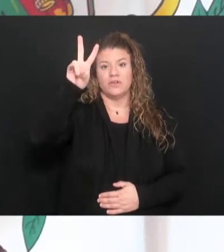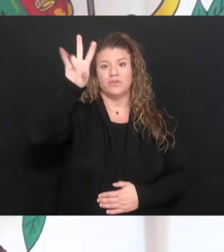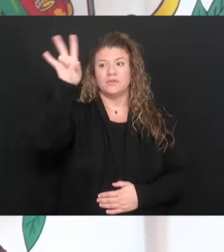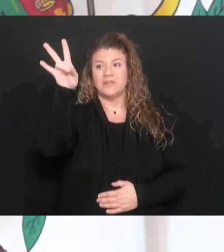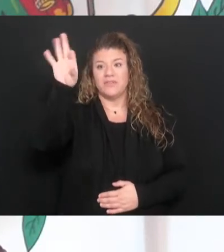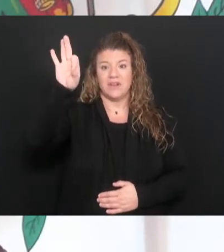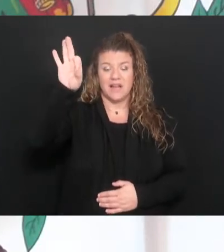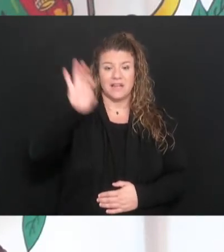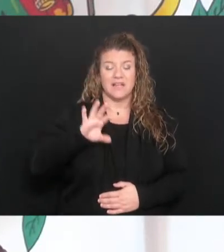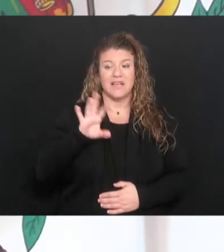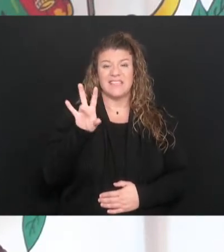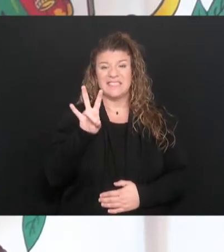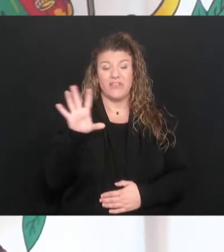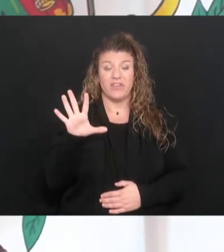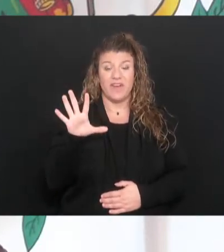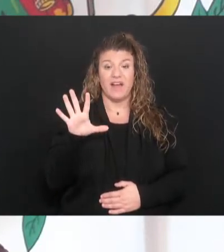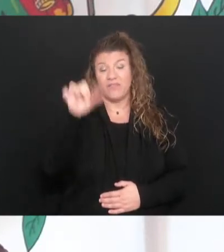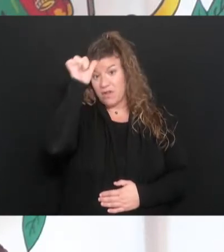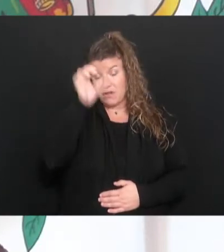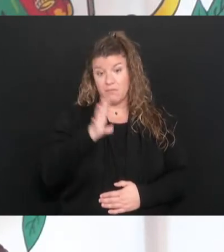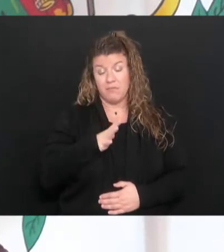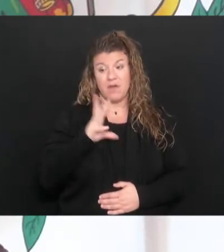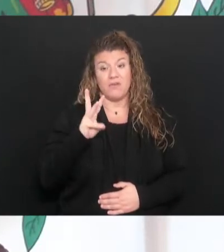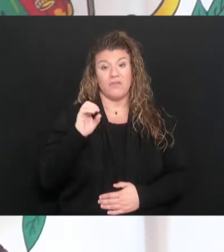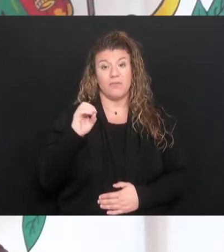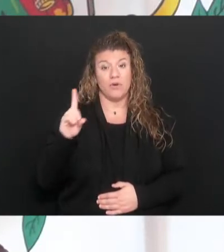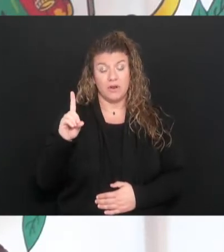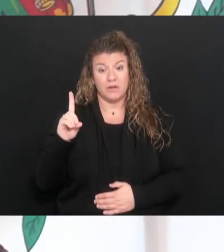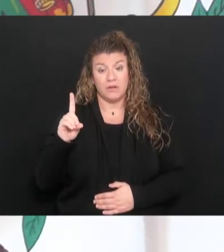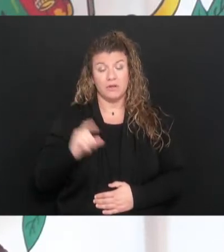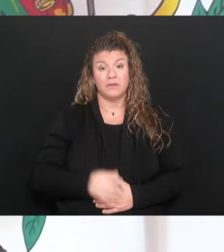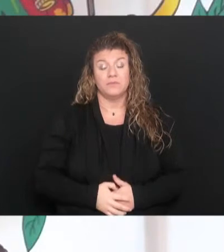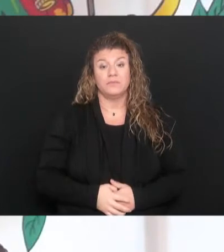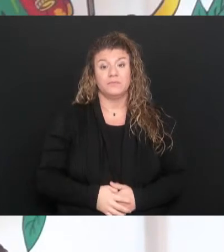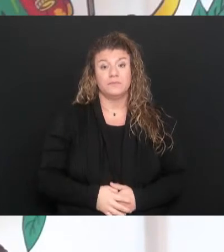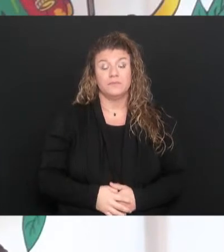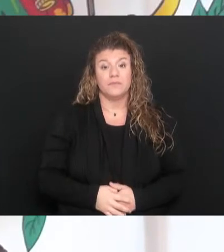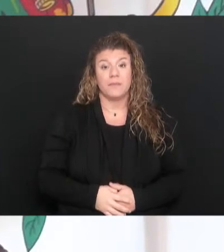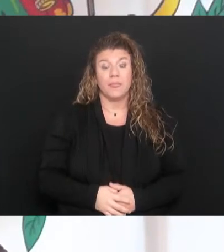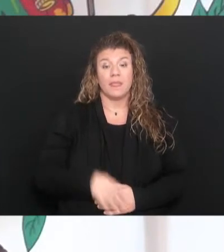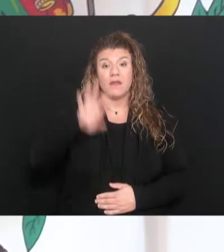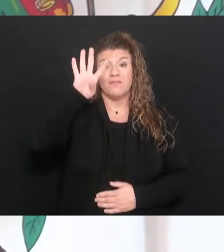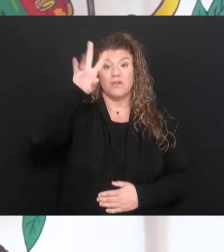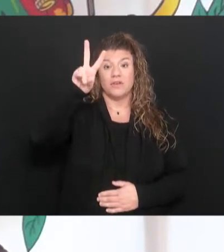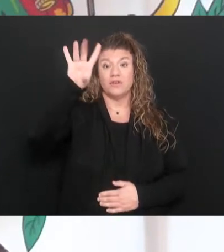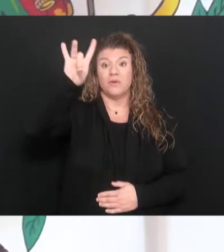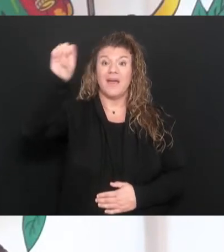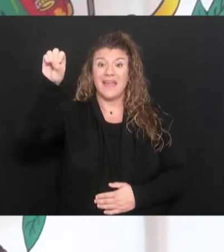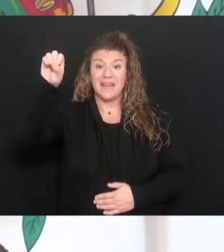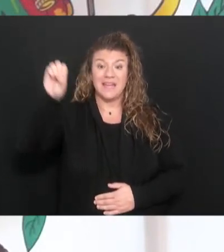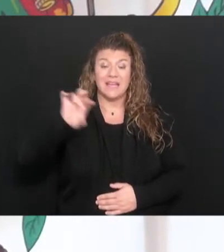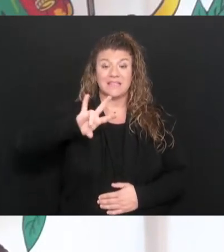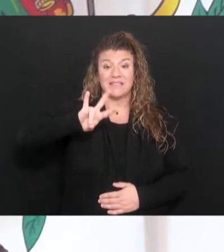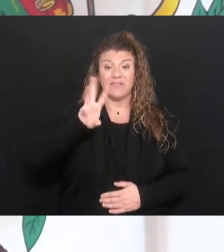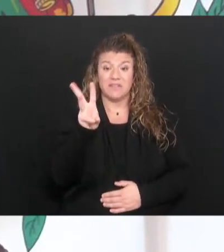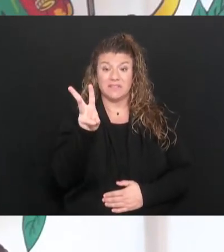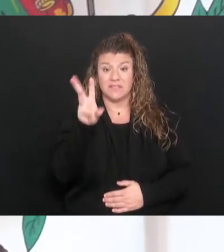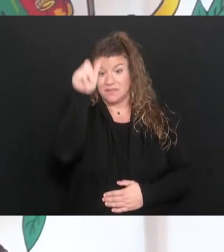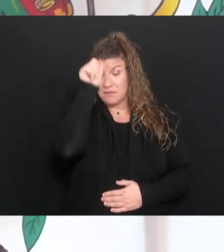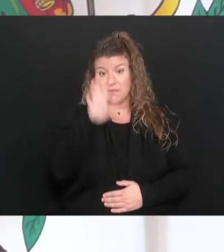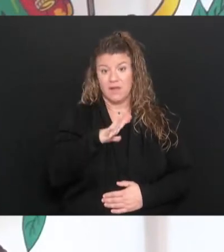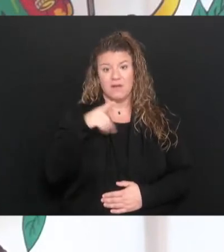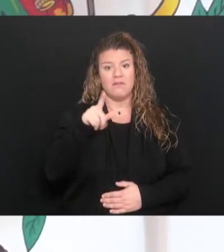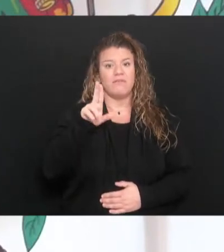death, a 75-year-old male from Wood County. The 4,280th death, a 76-year-old male from